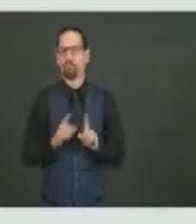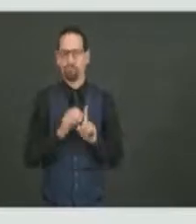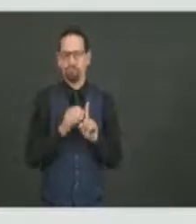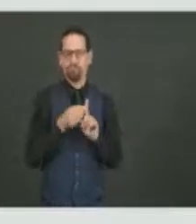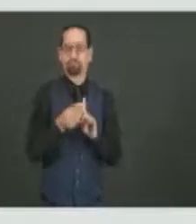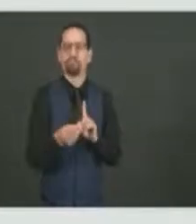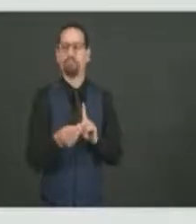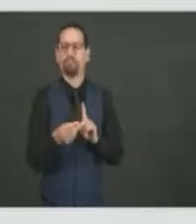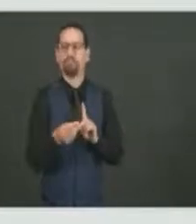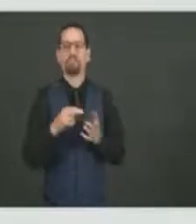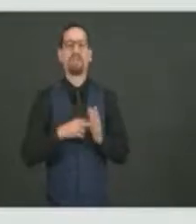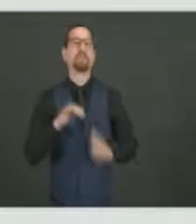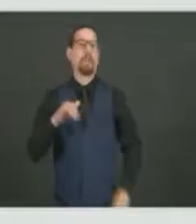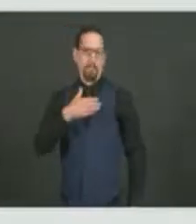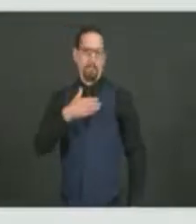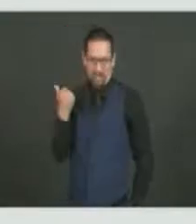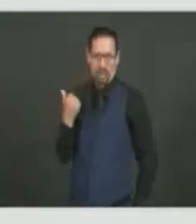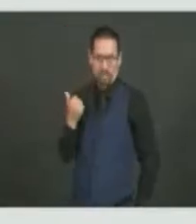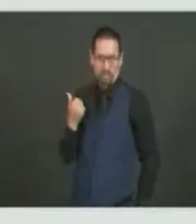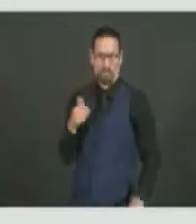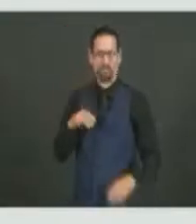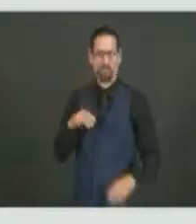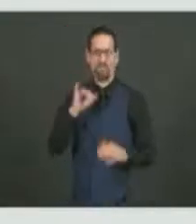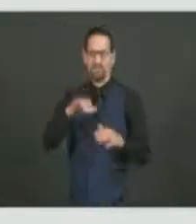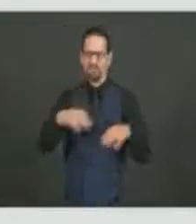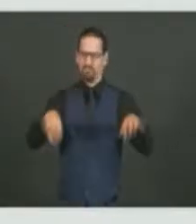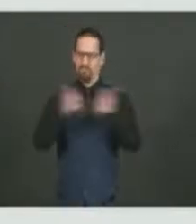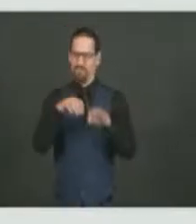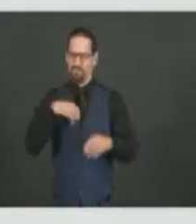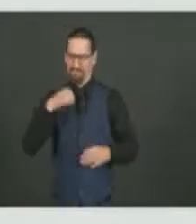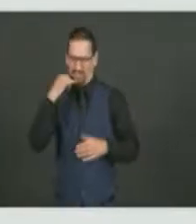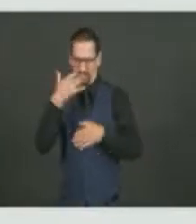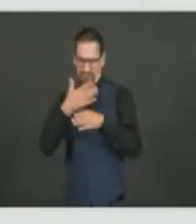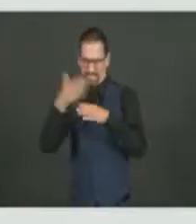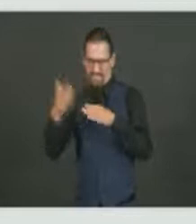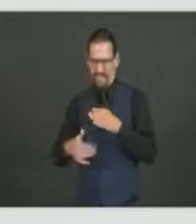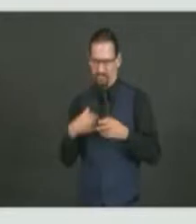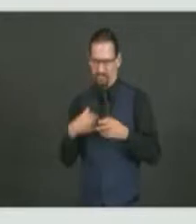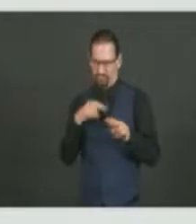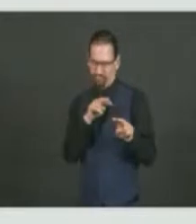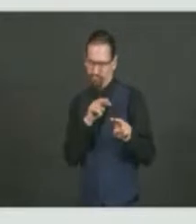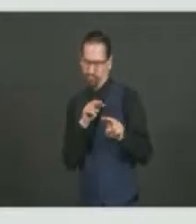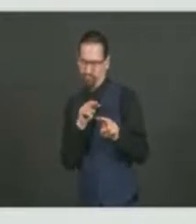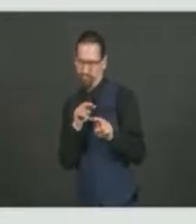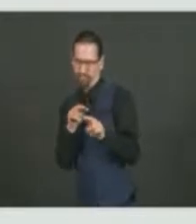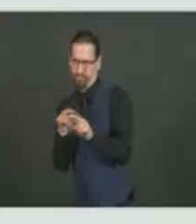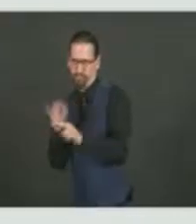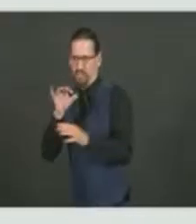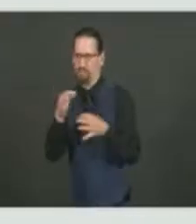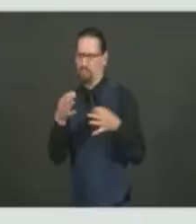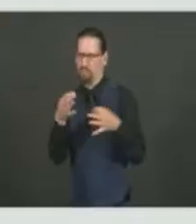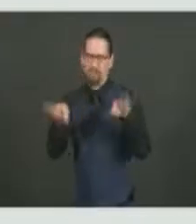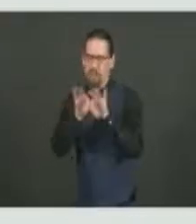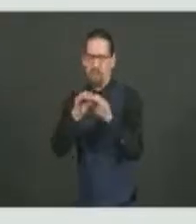And in fact, the R, we checked it all weekend, and the R values continue to decline since we started reopening.